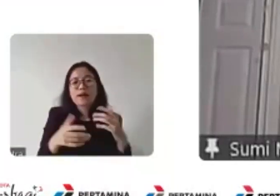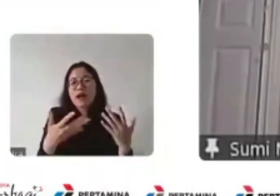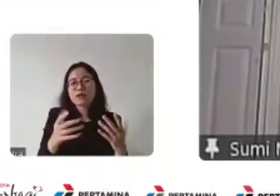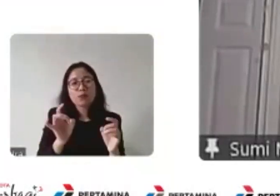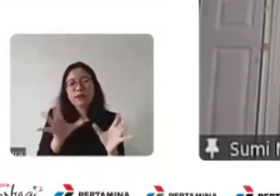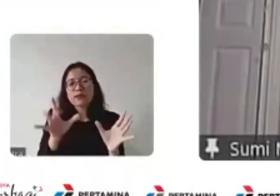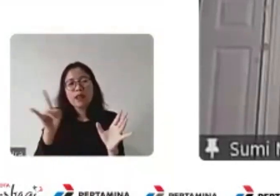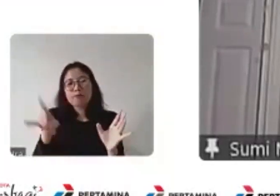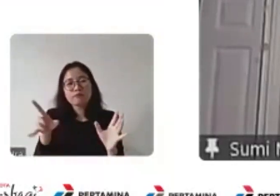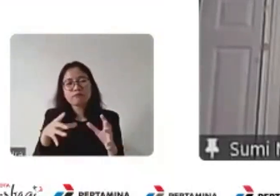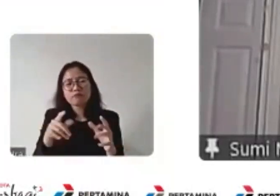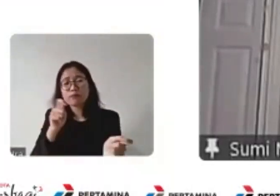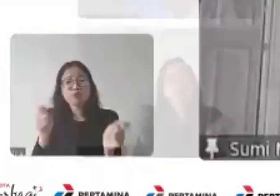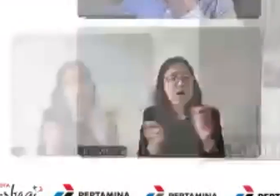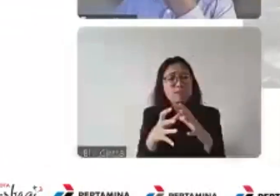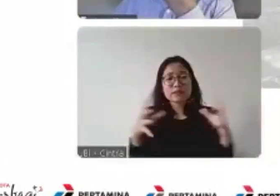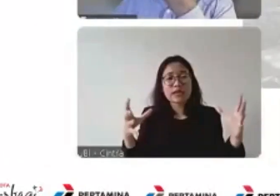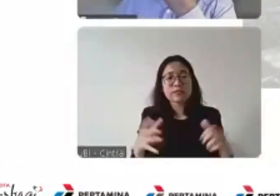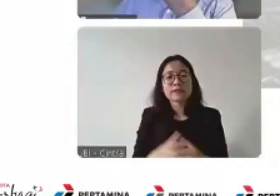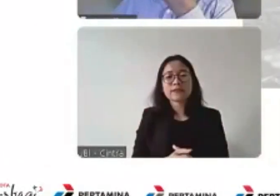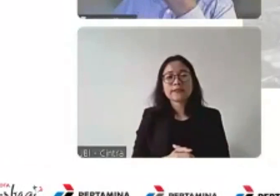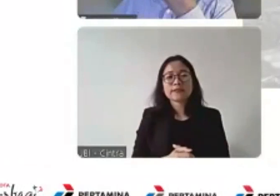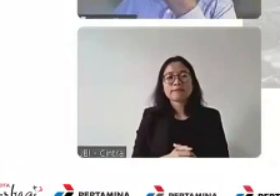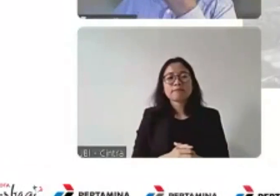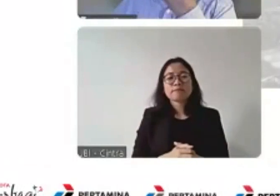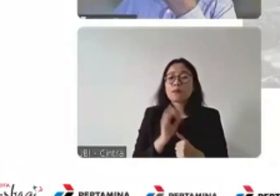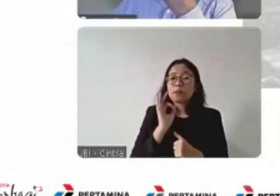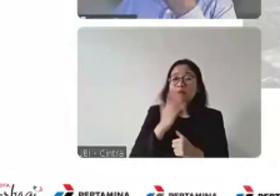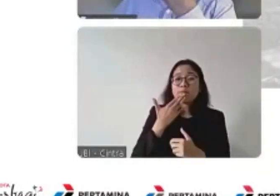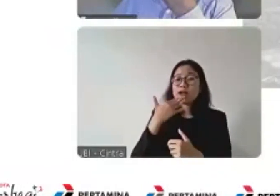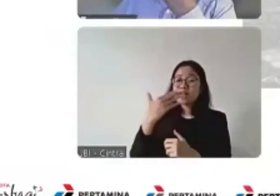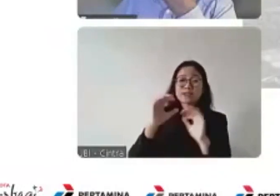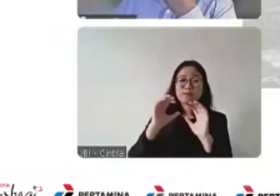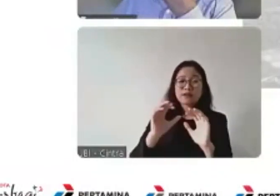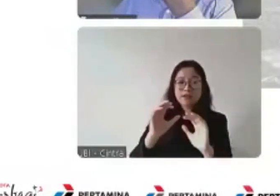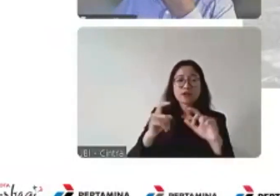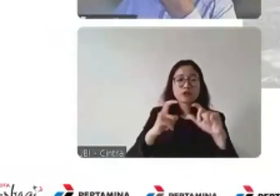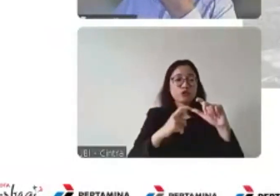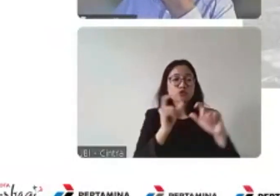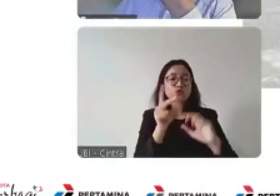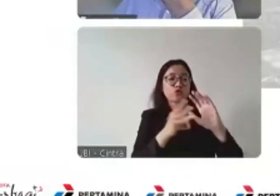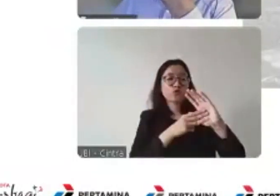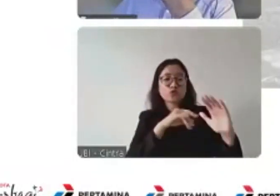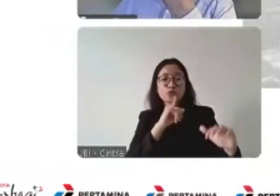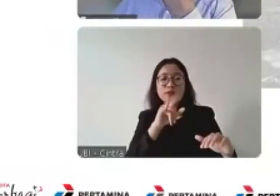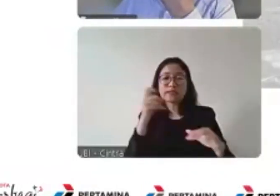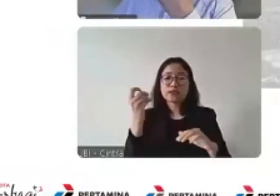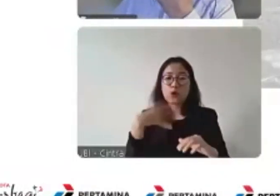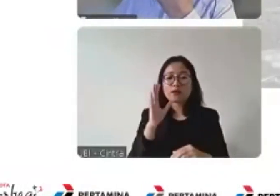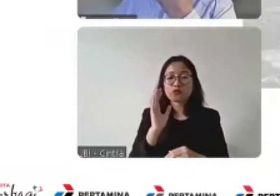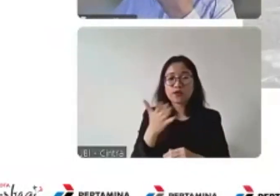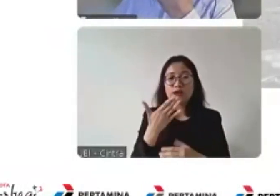Yeah, thank you very much, Dr. Sumi, for the answers. So as we heard